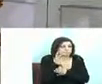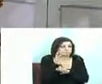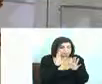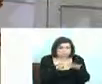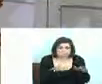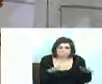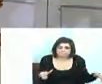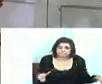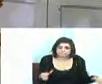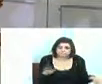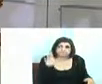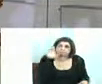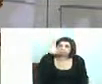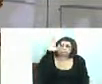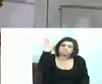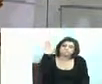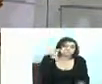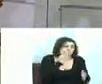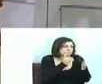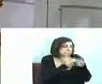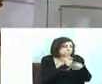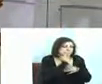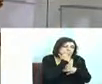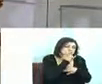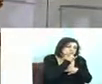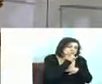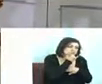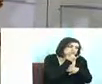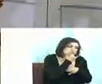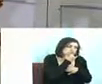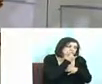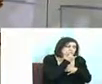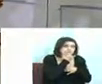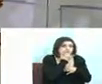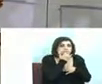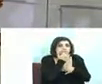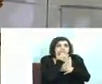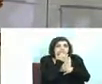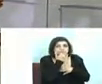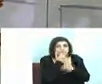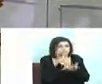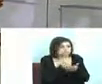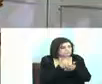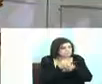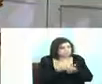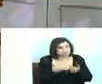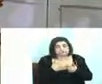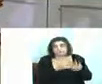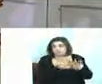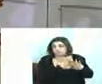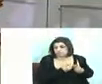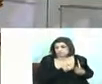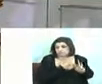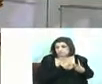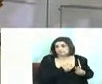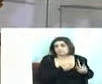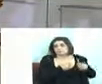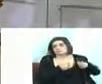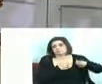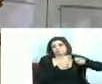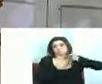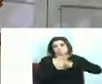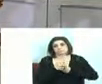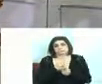children, regardless of their mistakes, regardless of their errors. Lord, help us to have the same compassion that